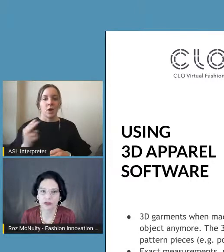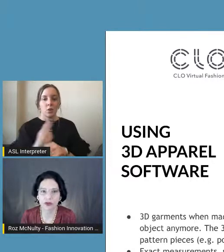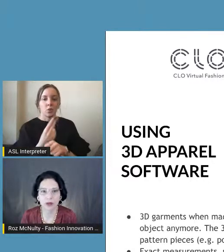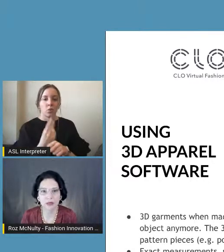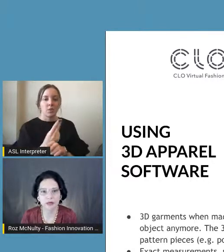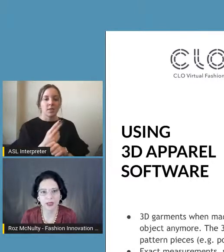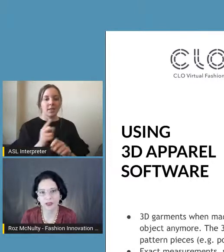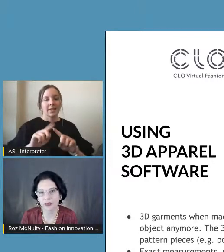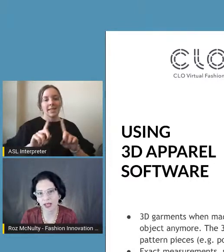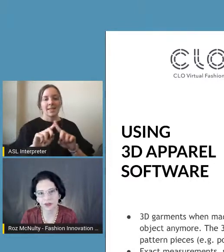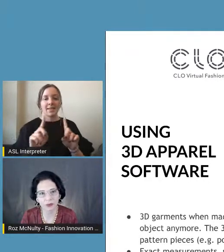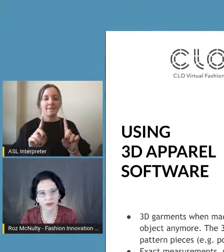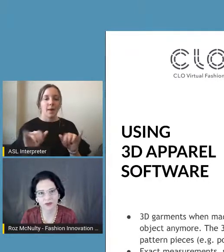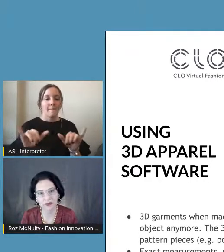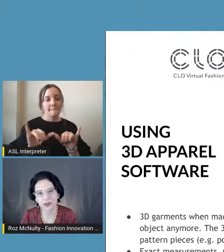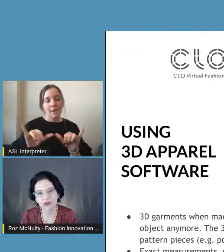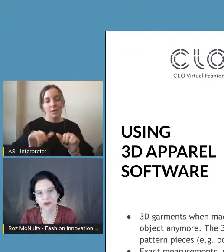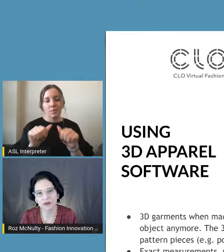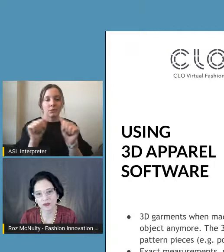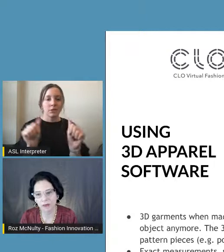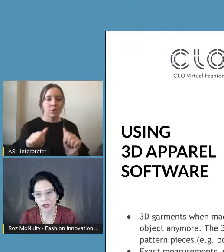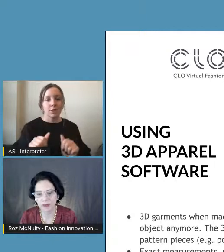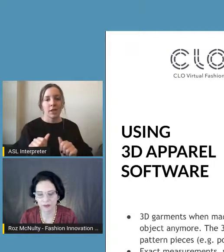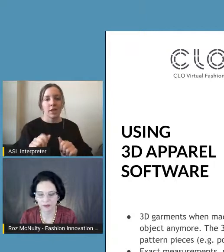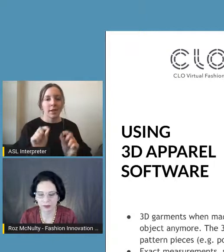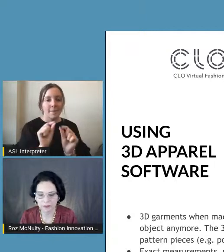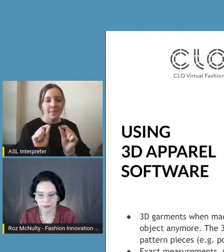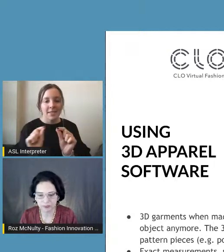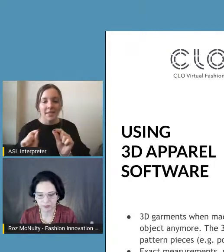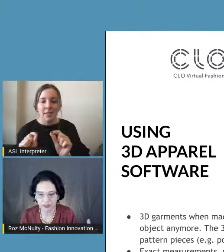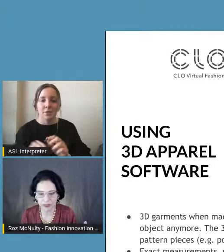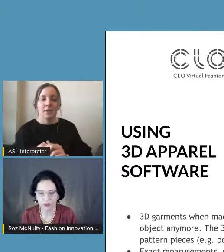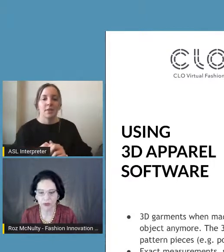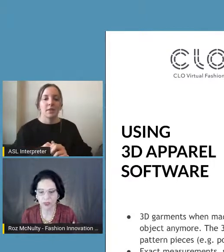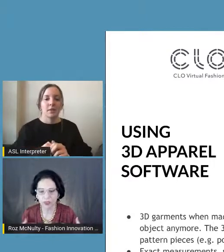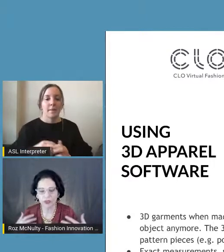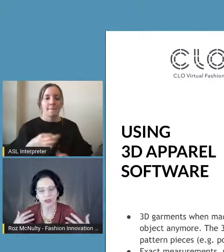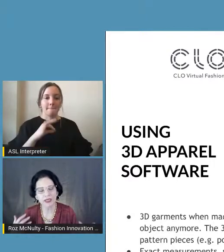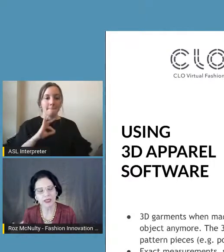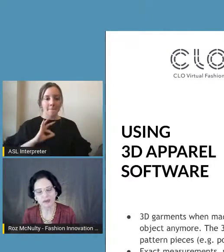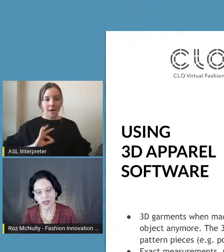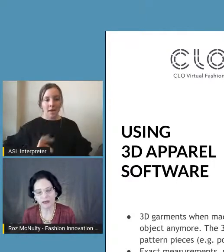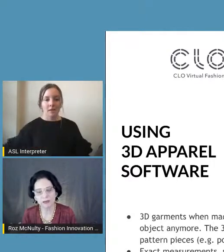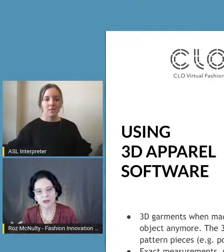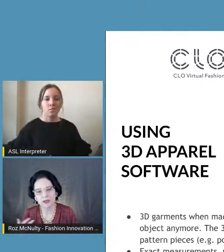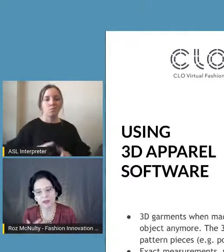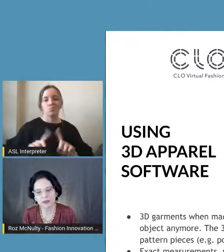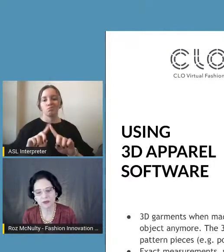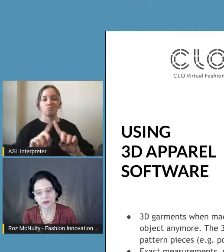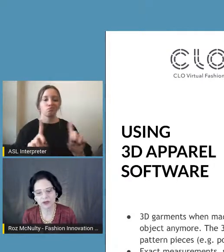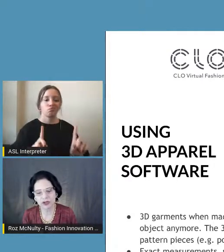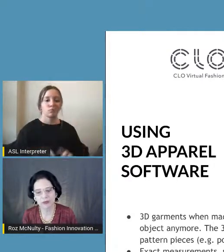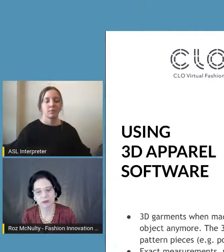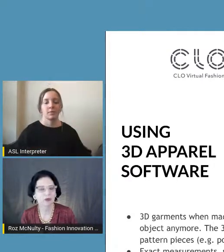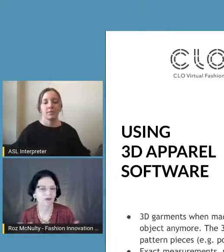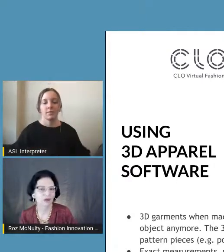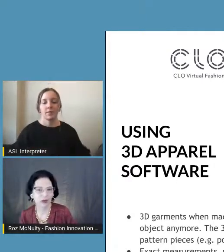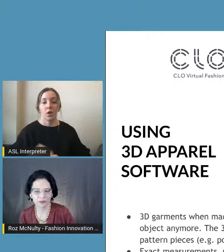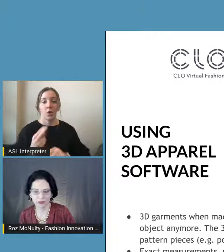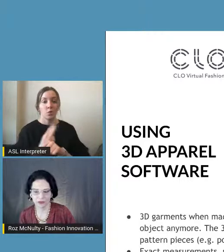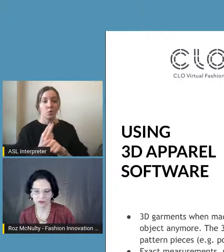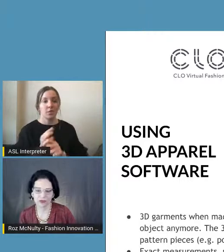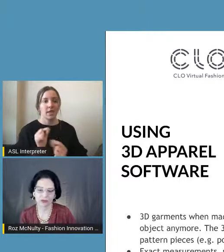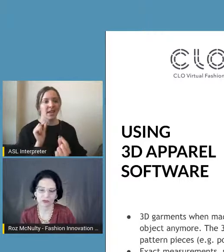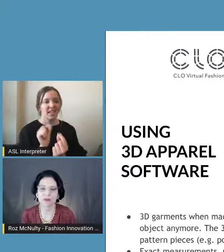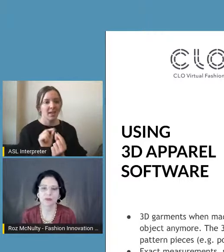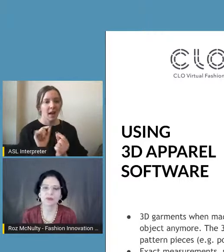and such on top of it, as well as stitches and buttons. So you're getting exact measurements, shape,